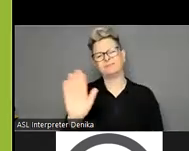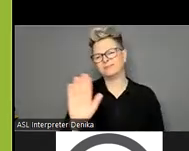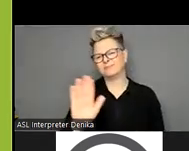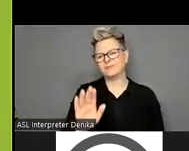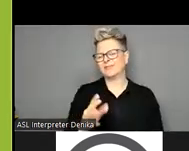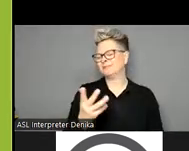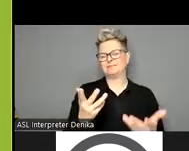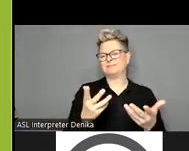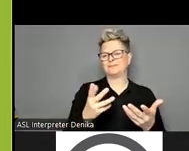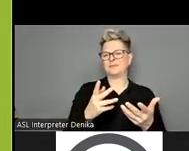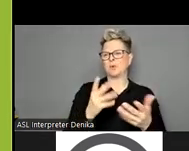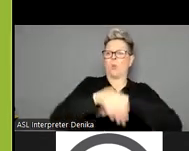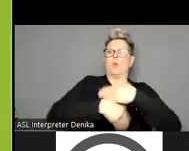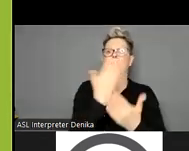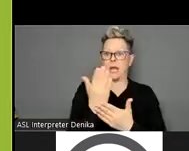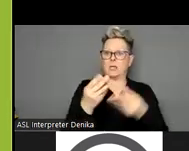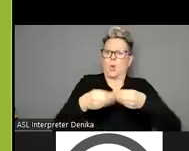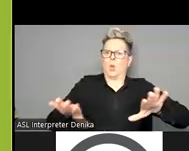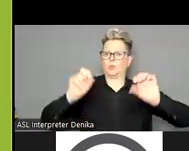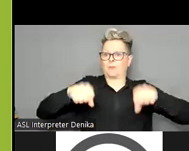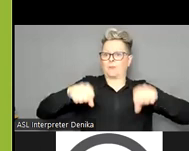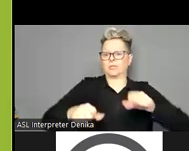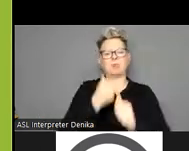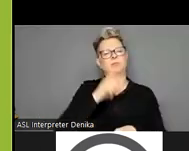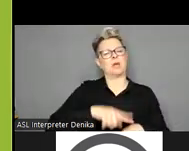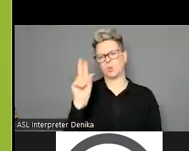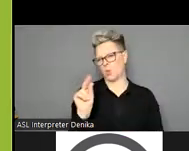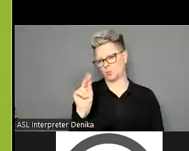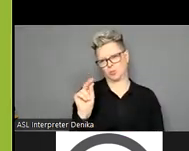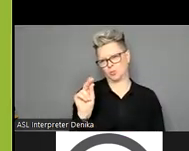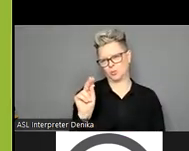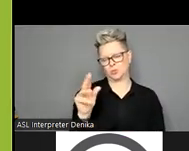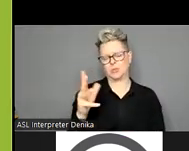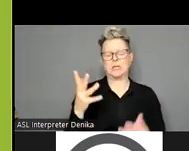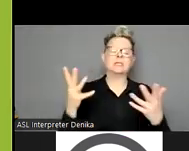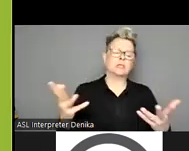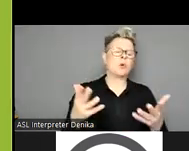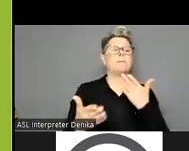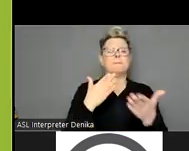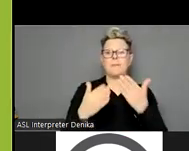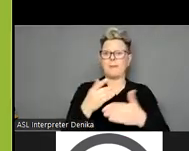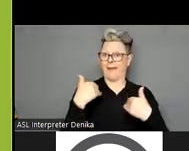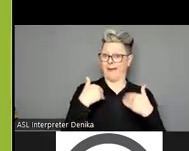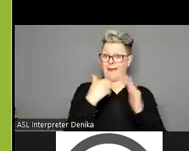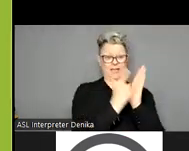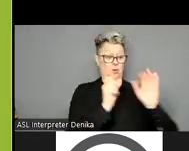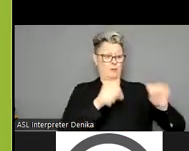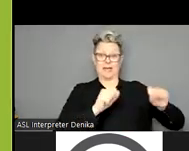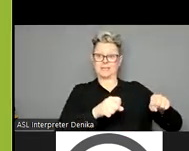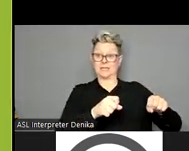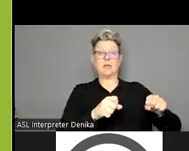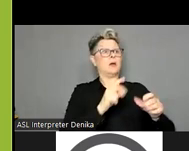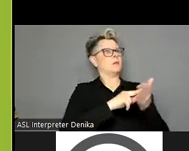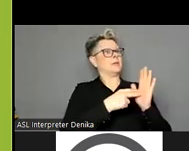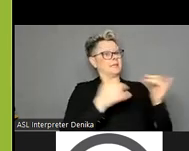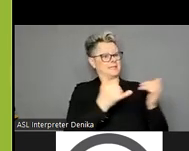in a person's life, I suppose, is all I mean. So sometimes someone might have legal capacity on the day they are writing a